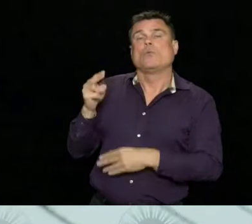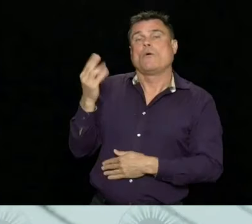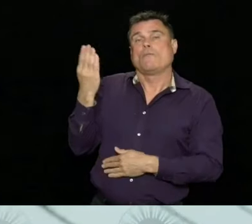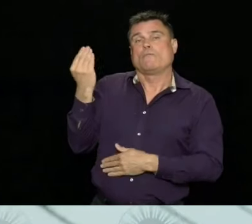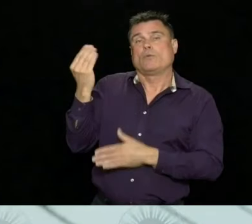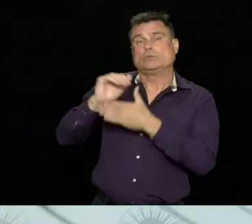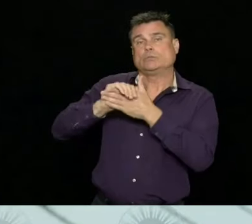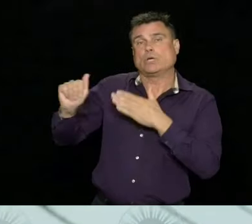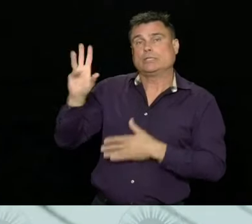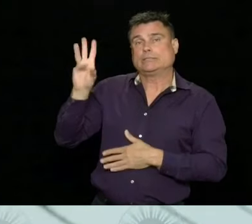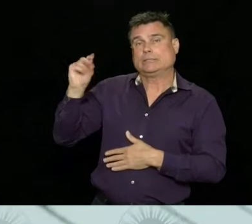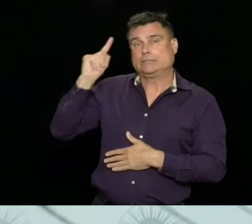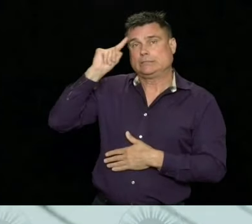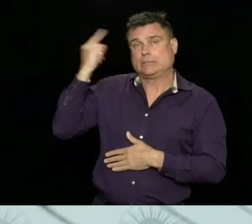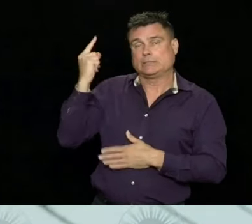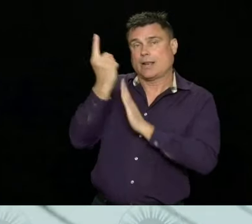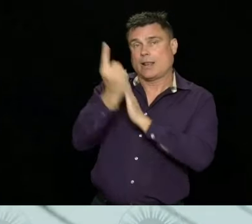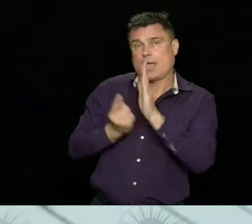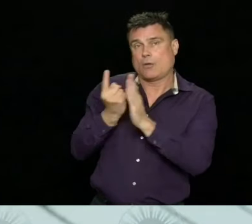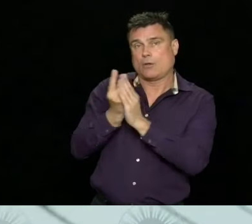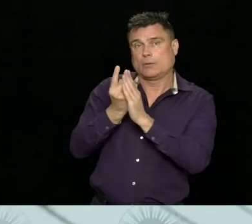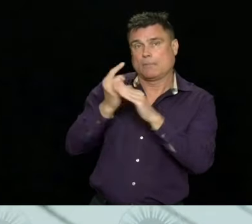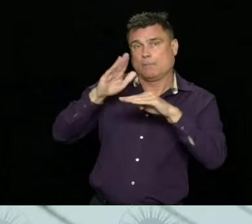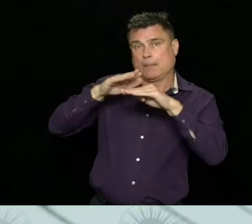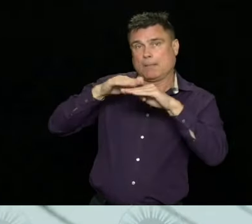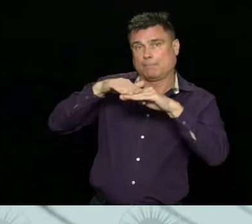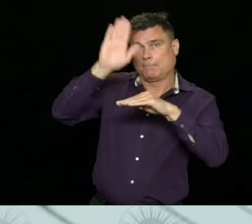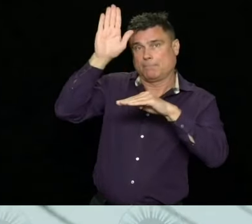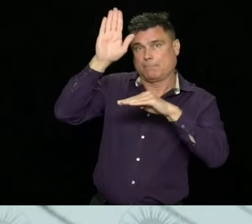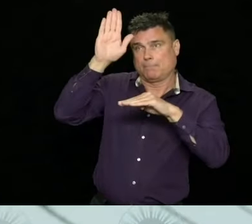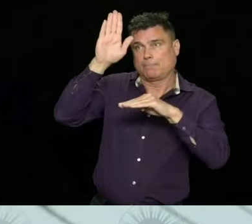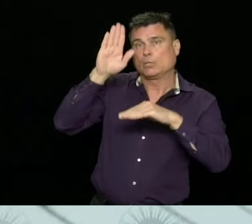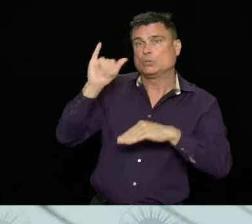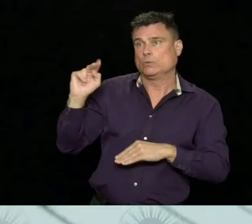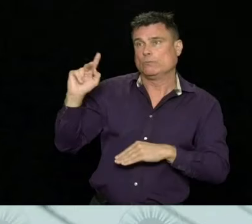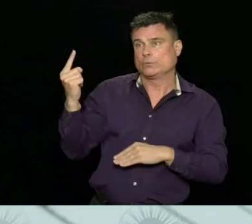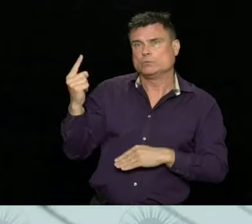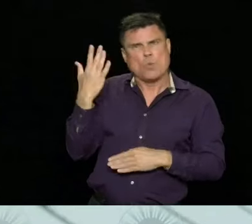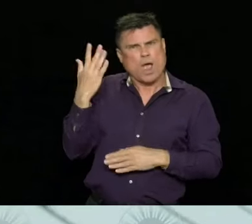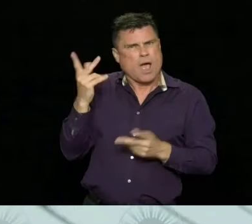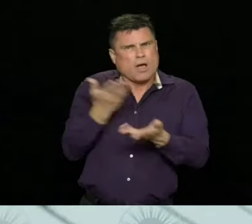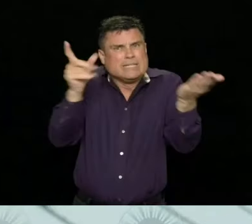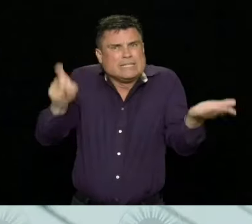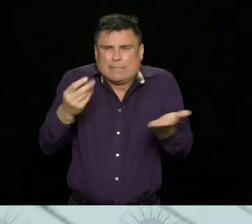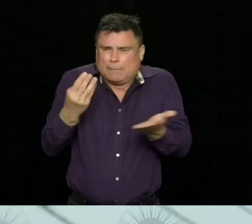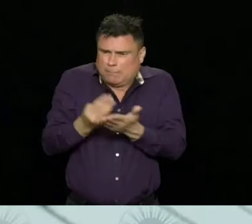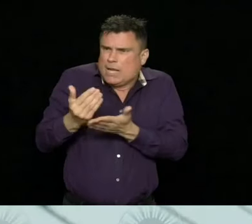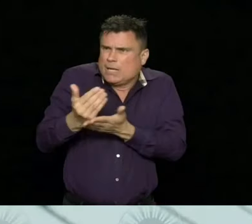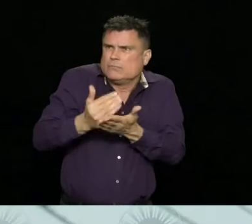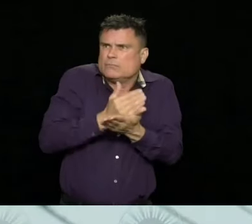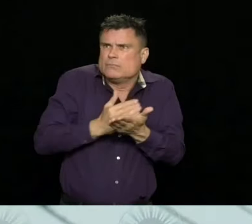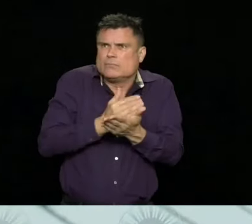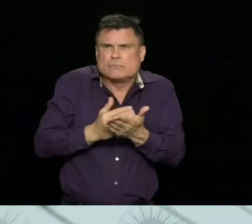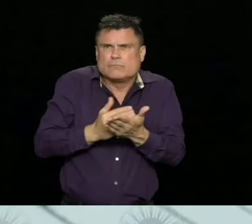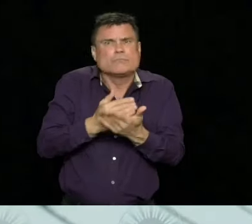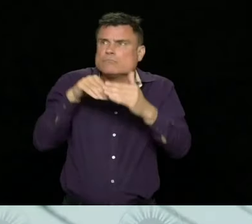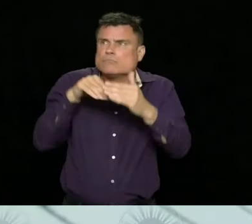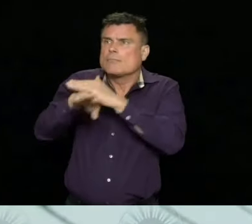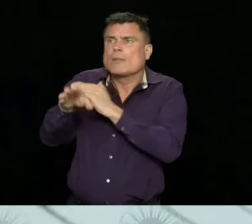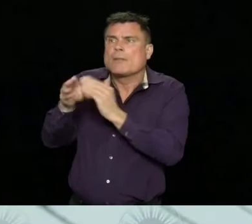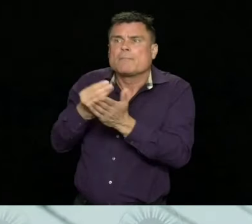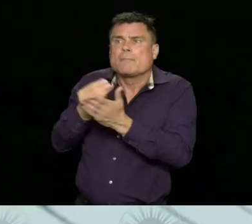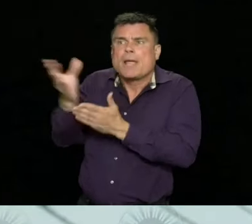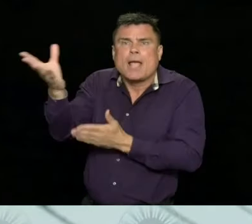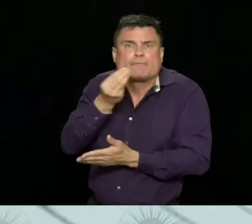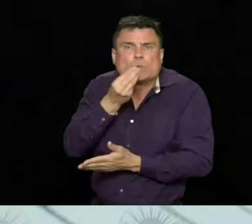pockets so that they will go and invest in the local businesses who are suffering right now, and it'll help the local businesses in their own